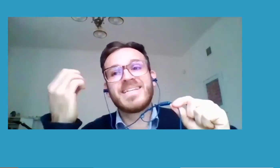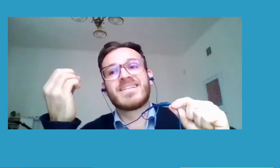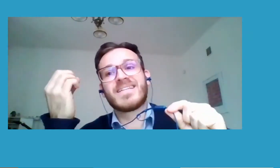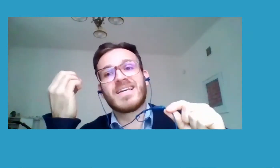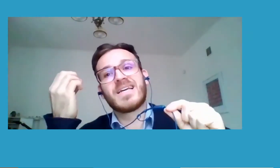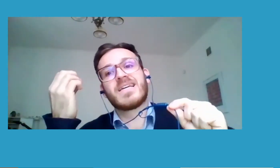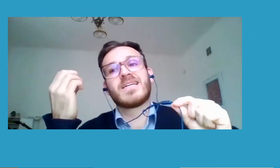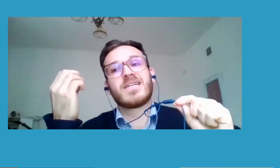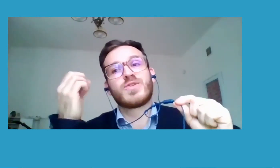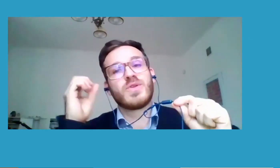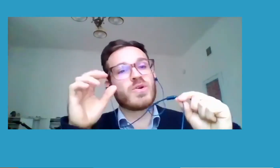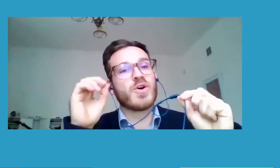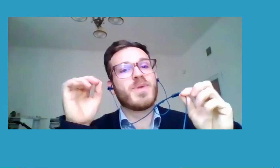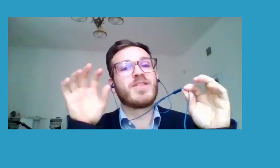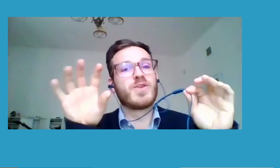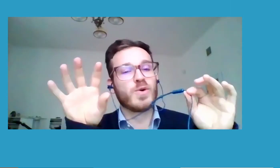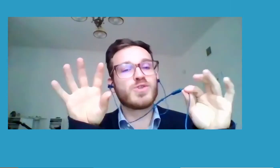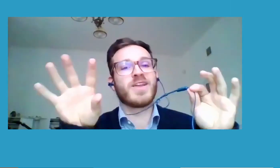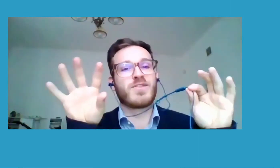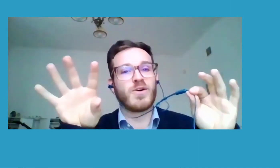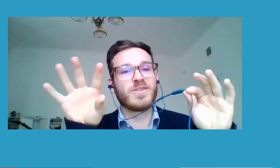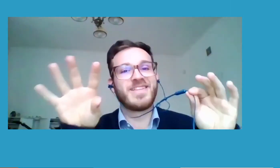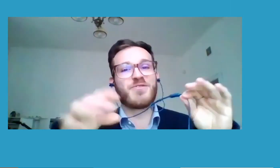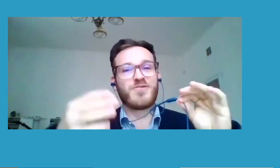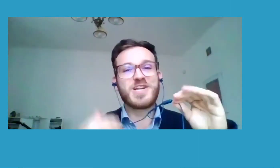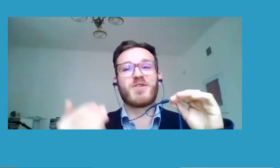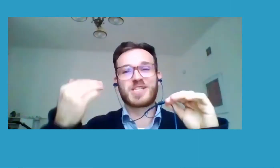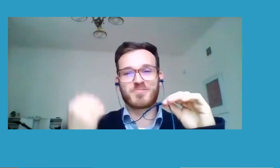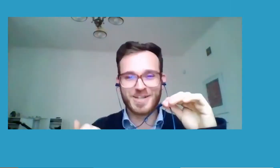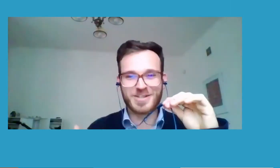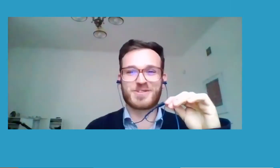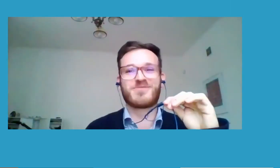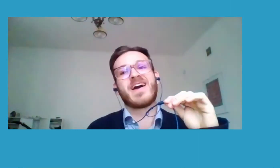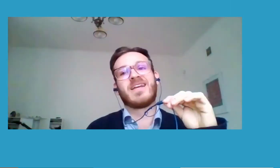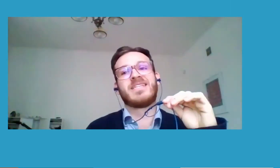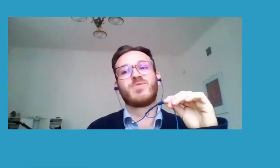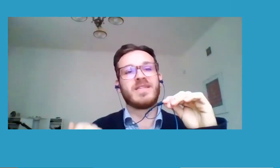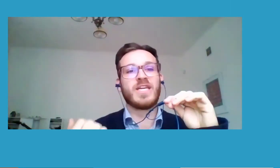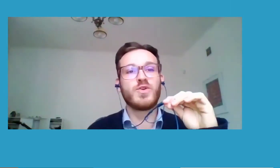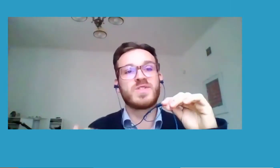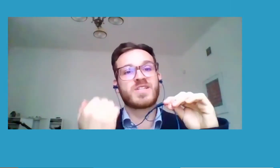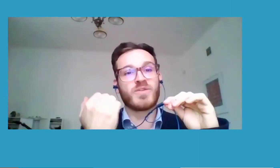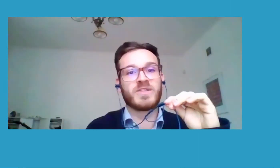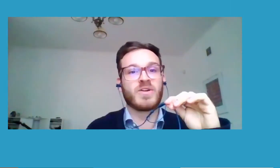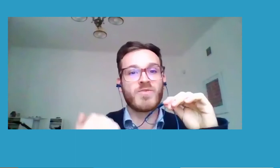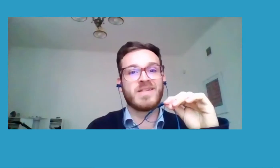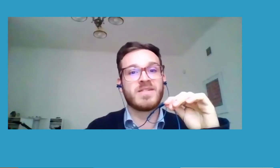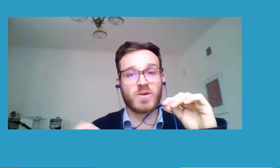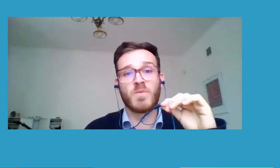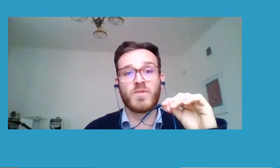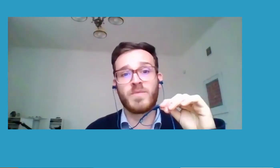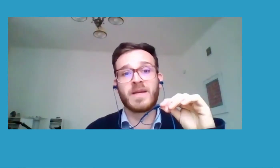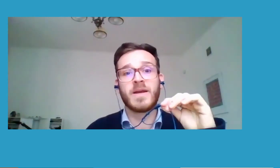have been submitted to the court by those who had thought that their freedom of expression was violated when they used